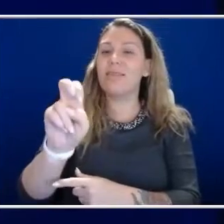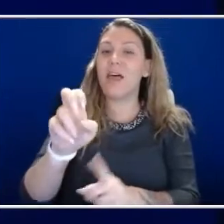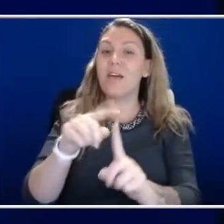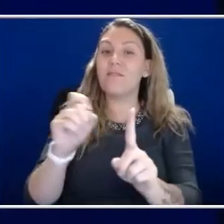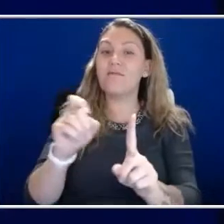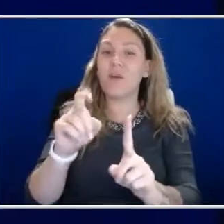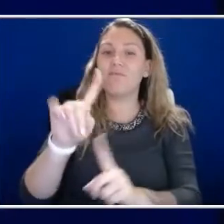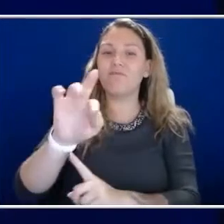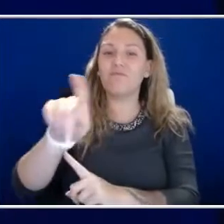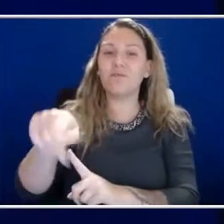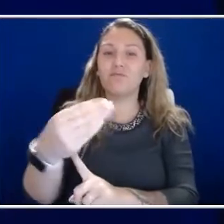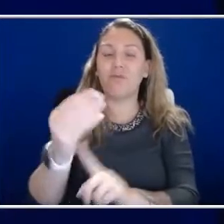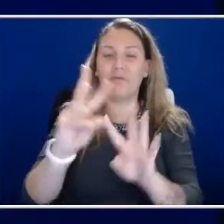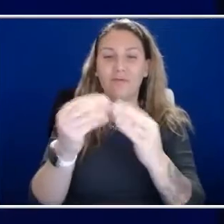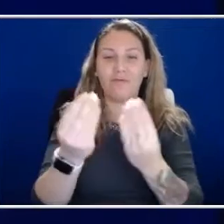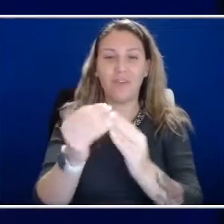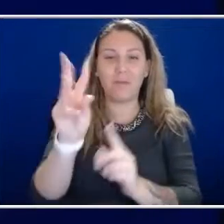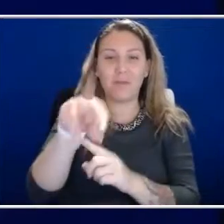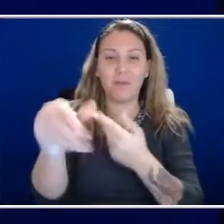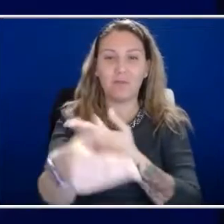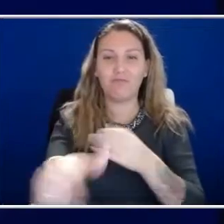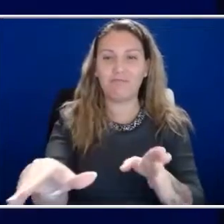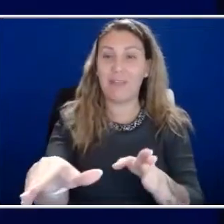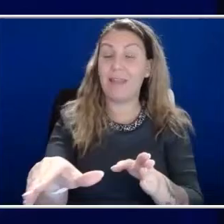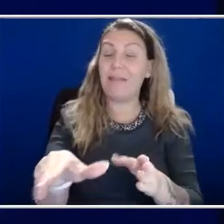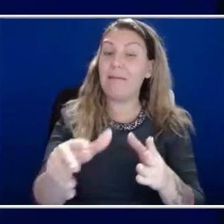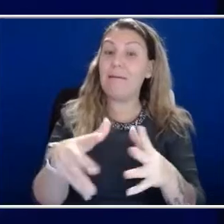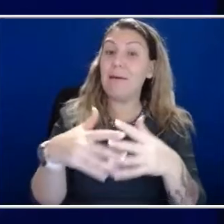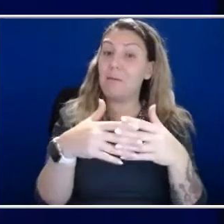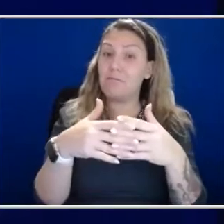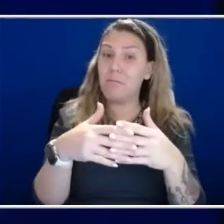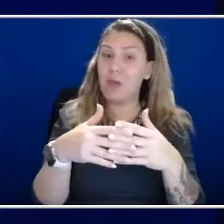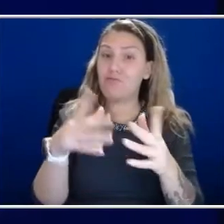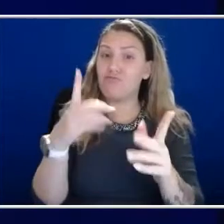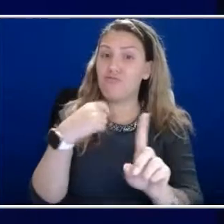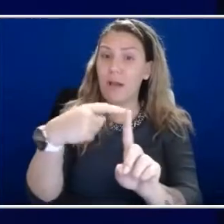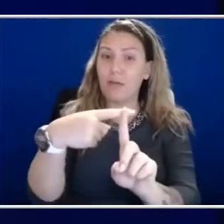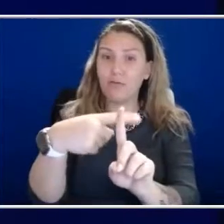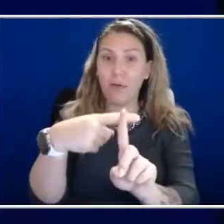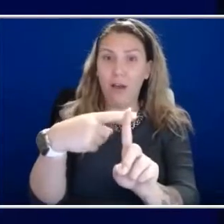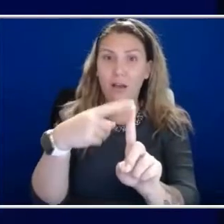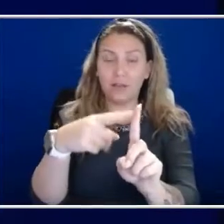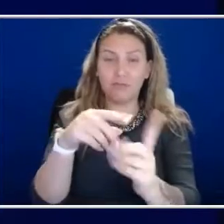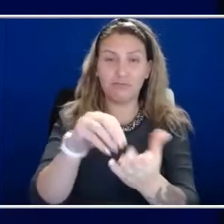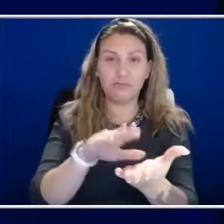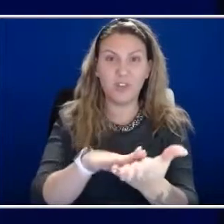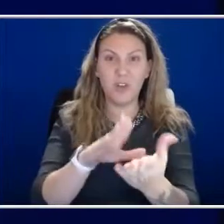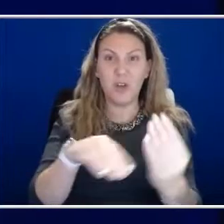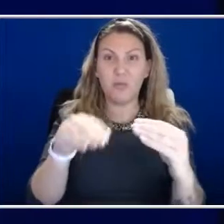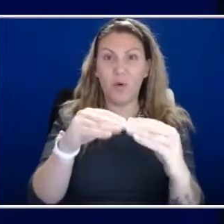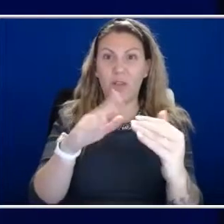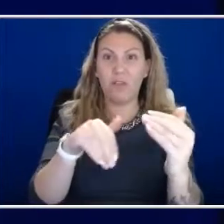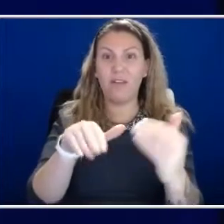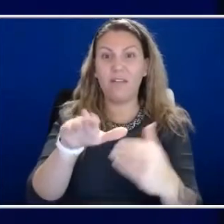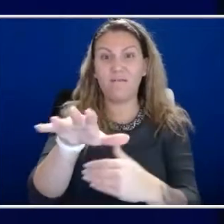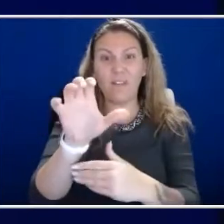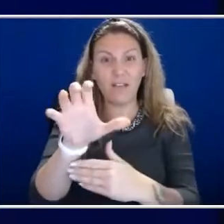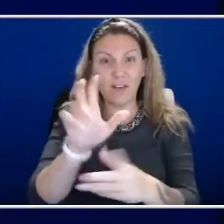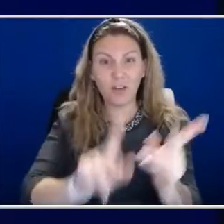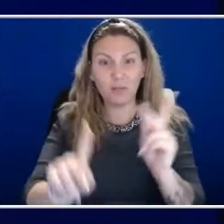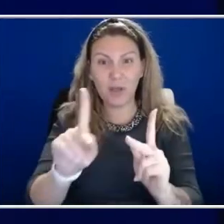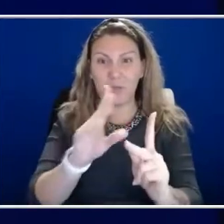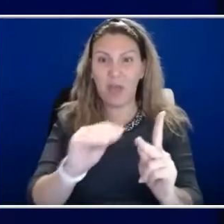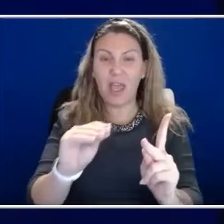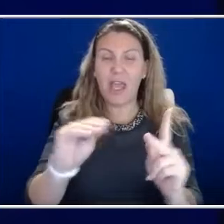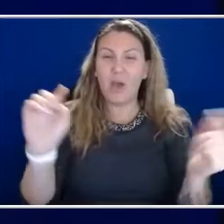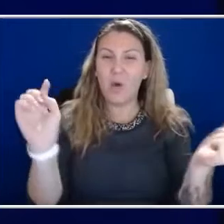Red Cross reports holiday fires kill more than 500 people and injure more than 2,000 each year. And just recently,